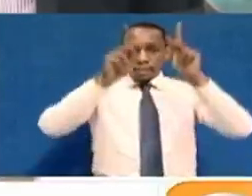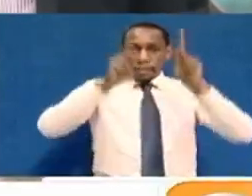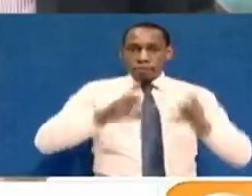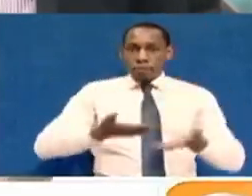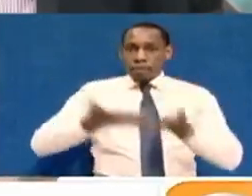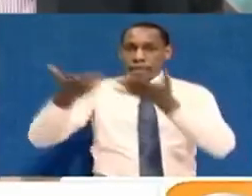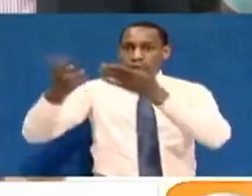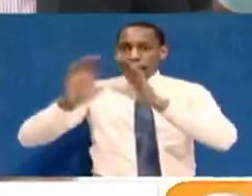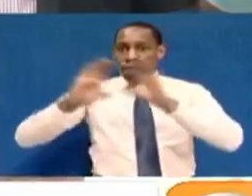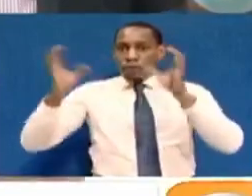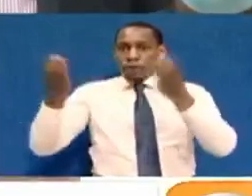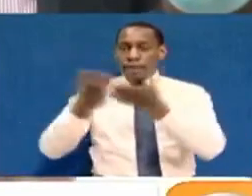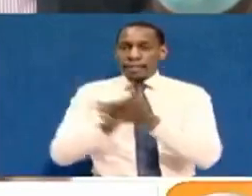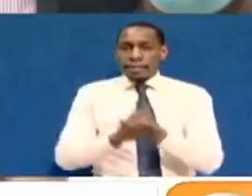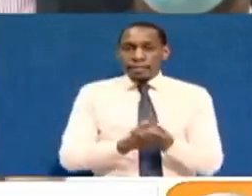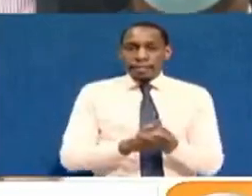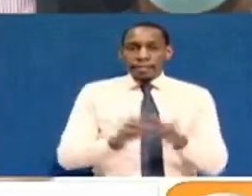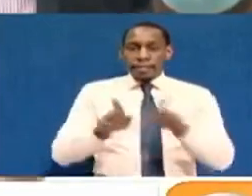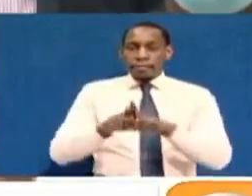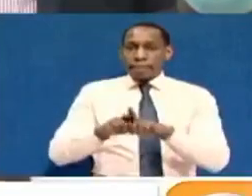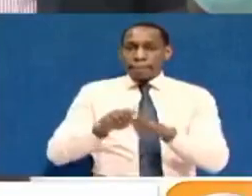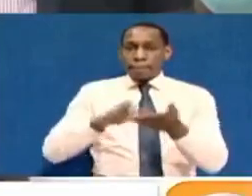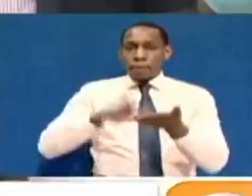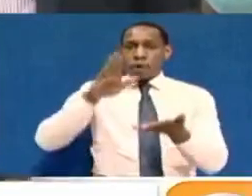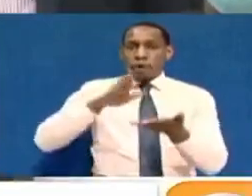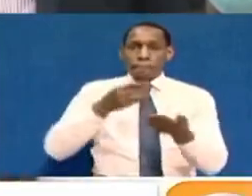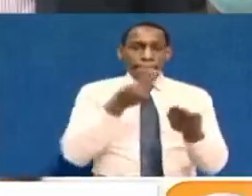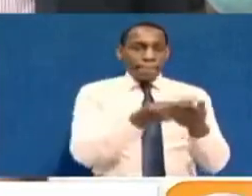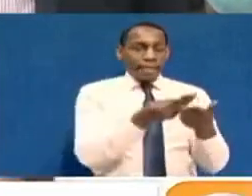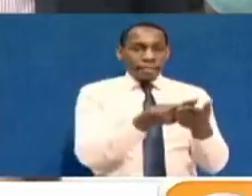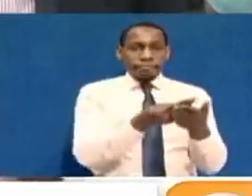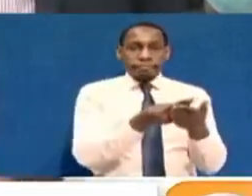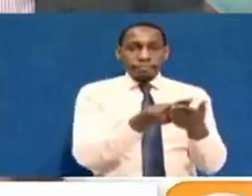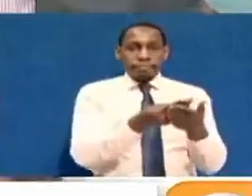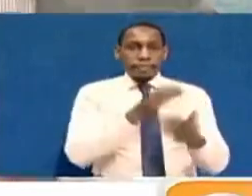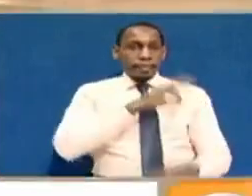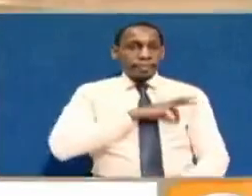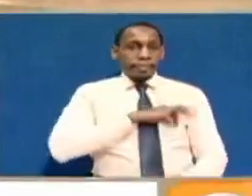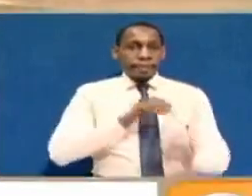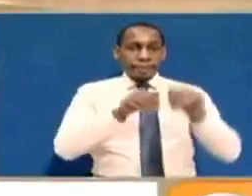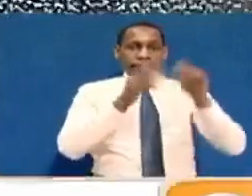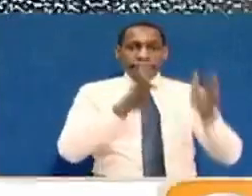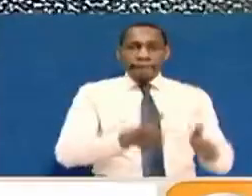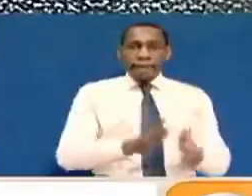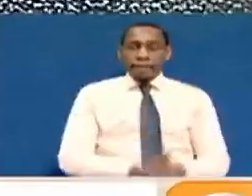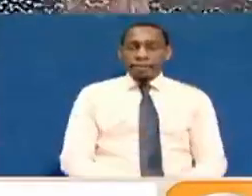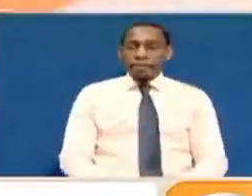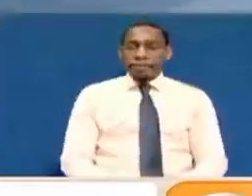world, and therefore to put more money in the pockets of our farmers